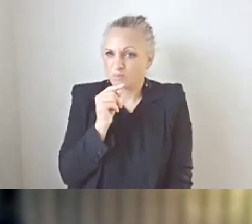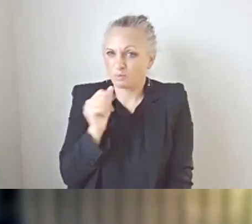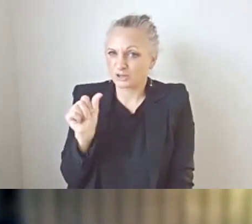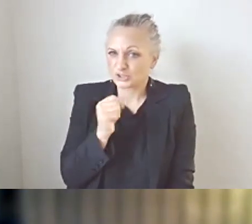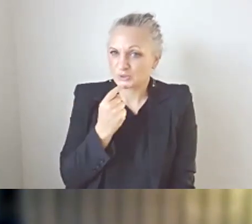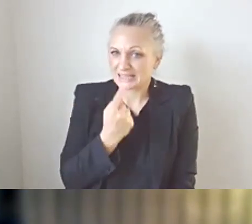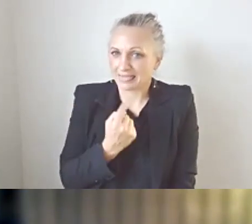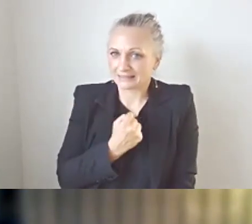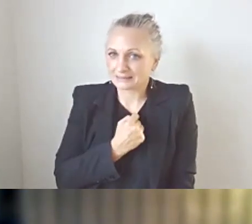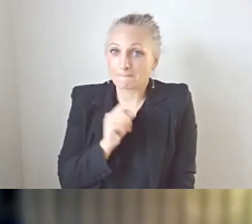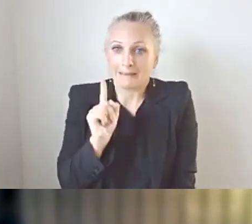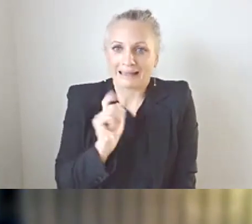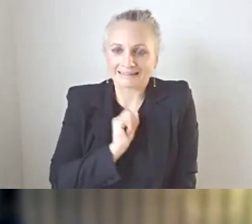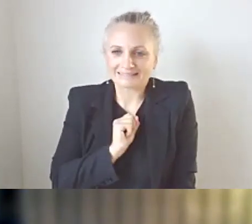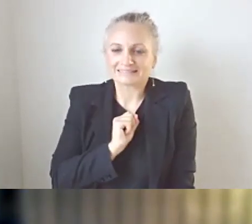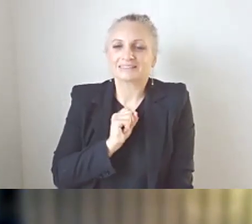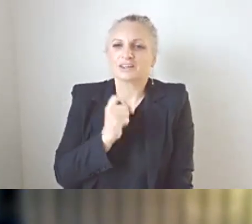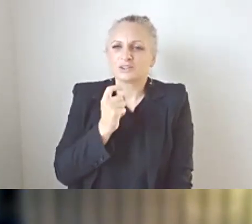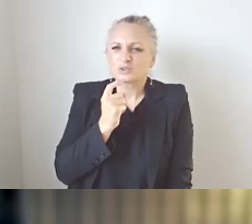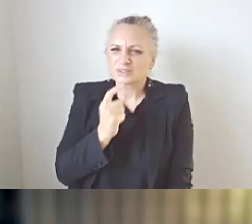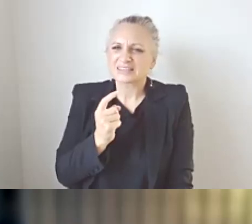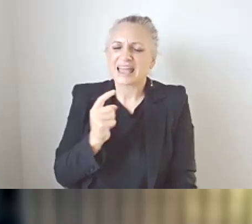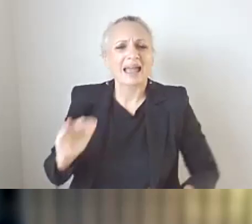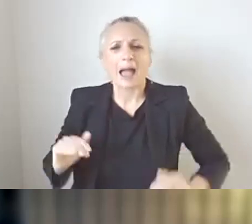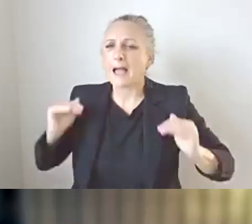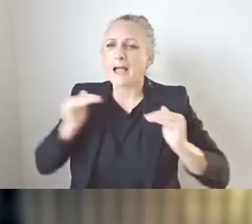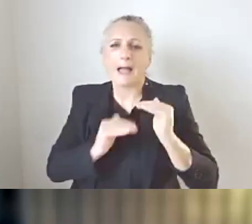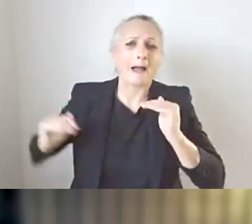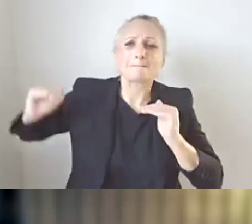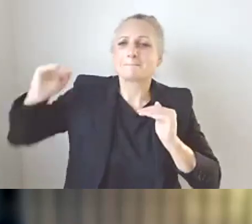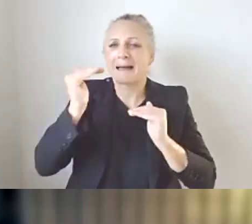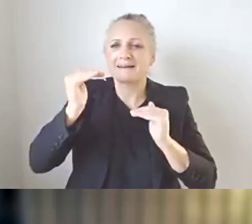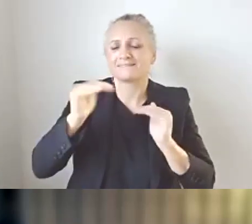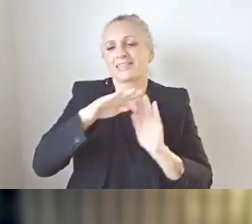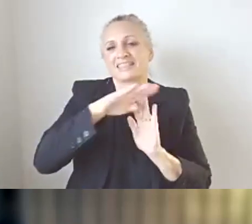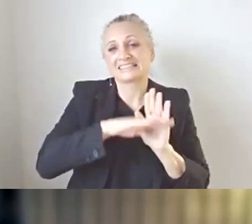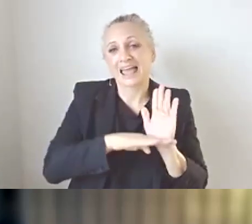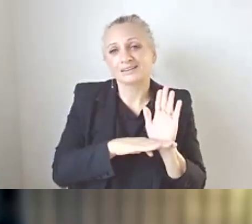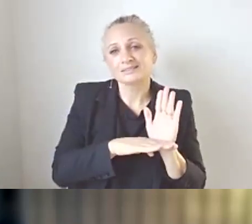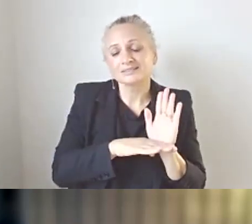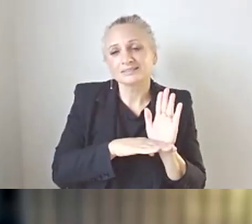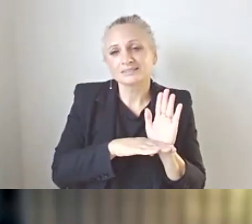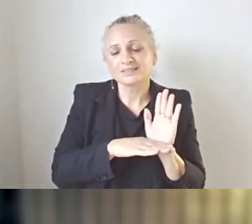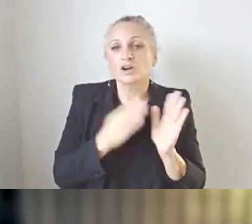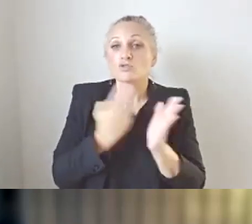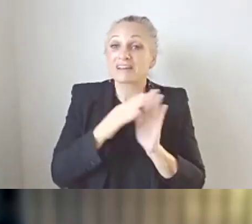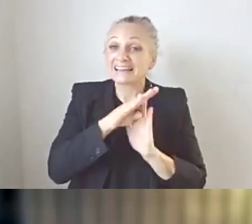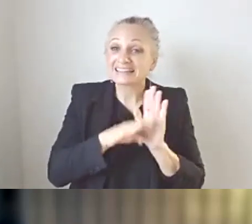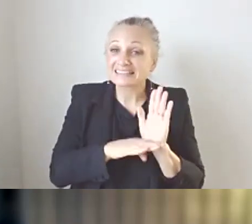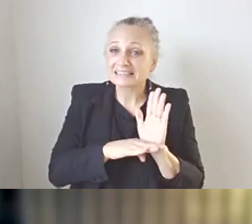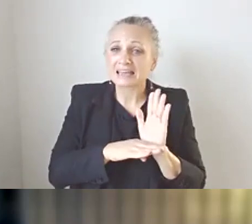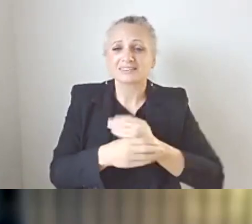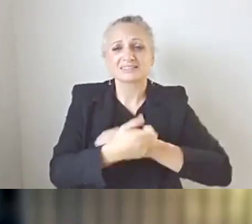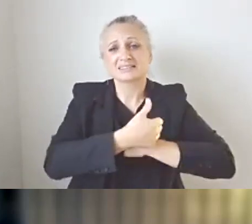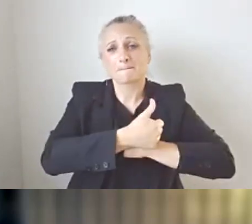beyond the standard, because the standard is really a baseline. You know, making